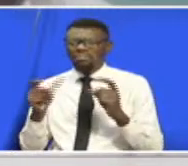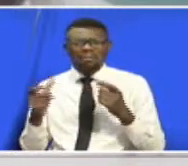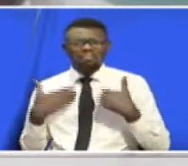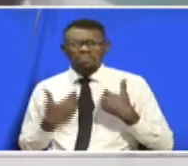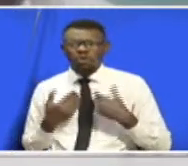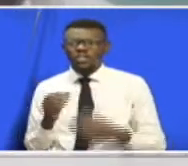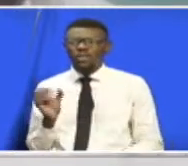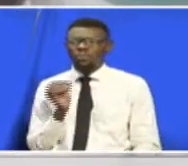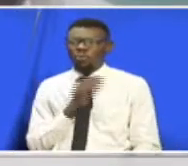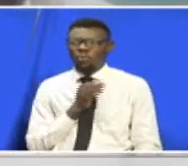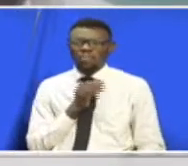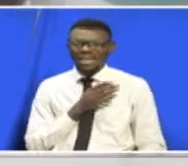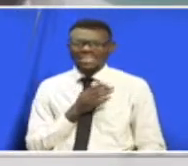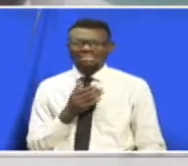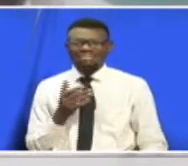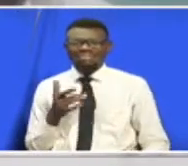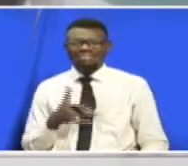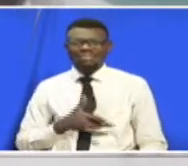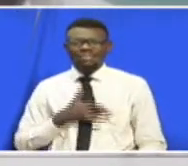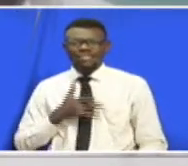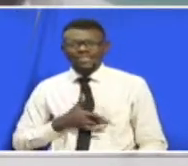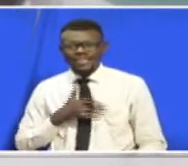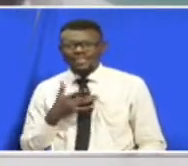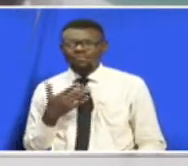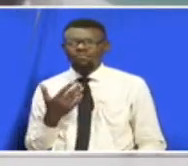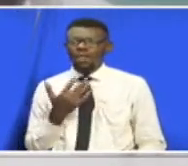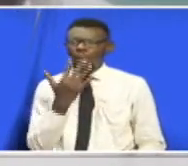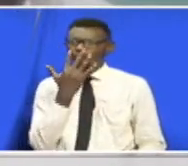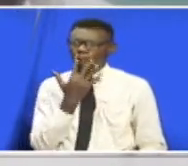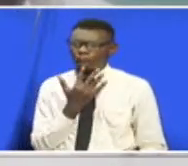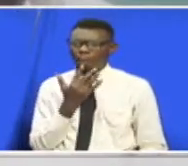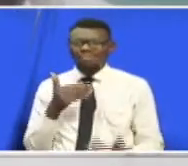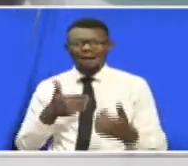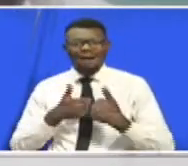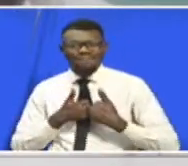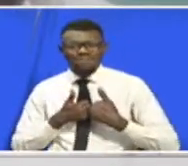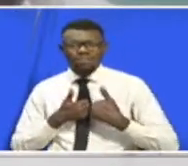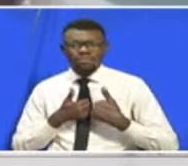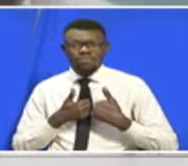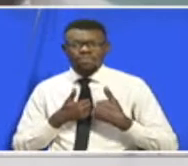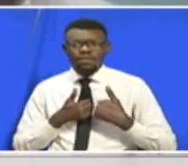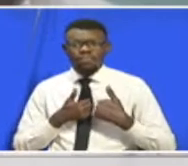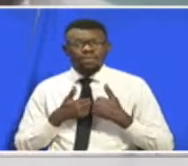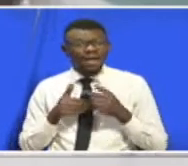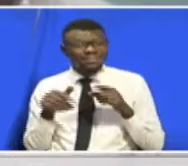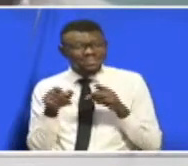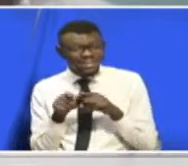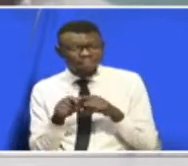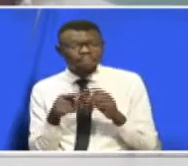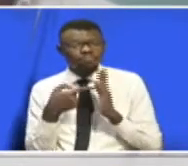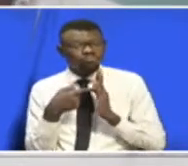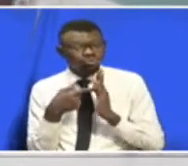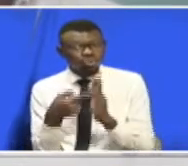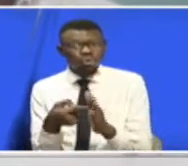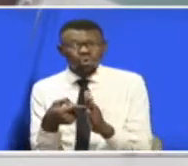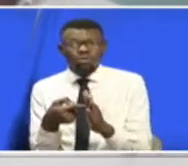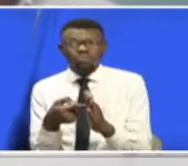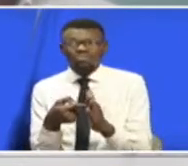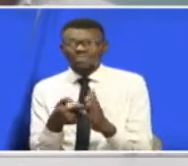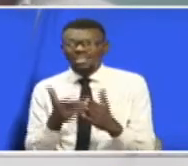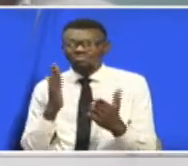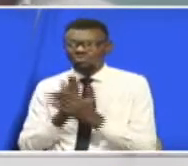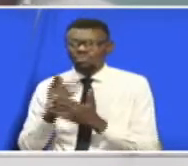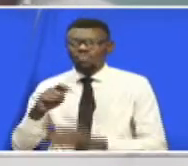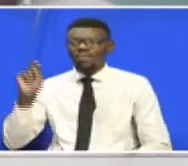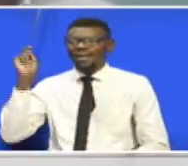complaining about experiencing some flu-like symptoms. Now, could this be linked to the pandemic? And because it's also an indication of the fact that Kenyans